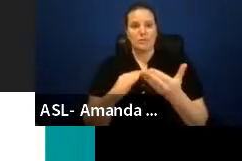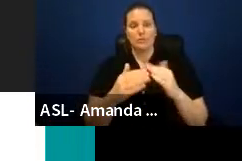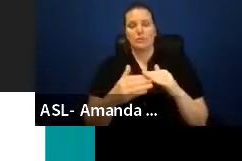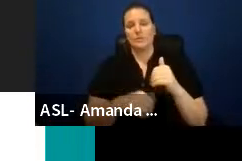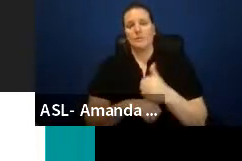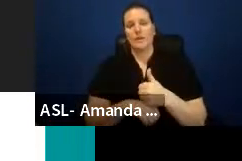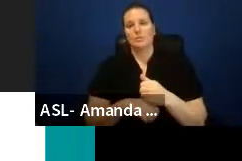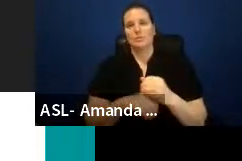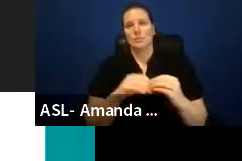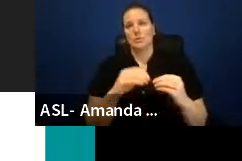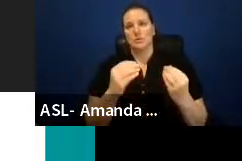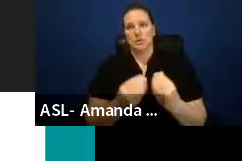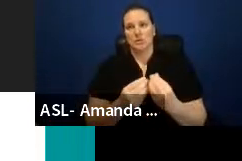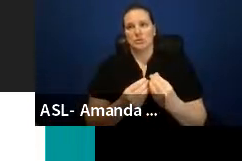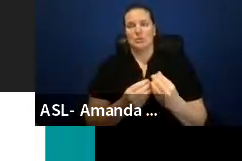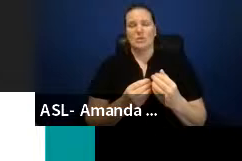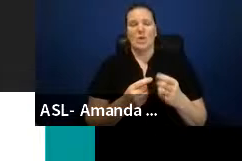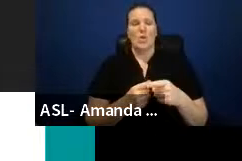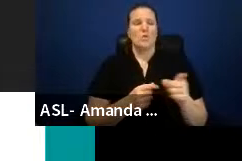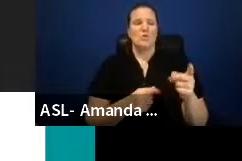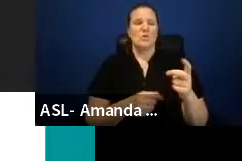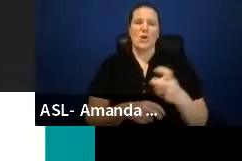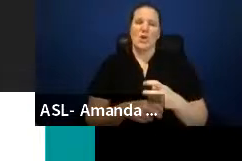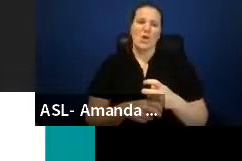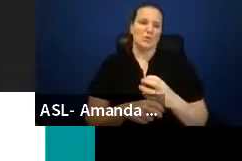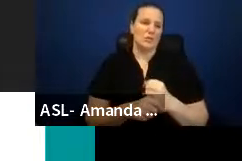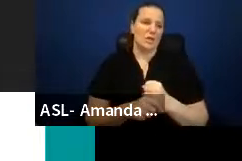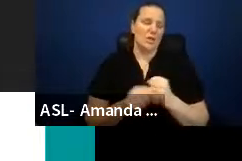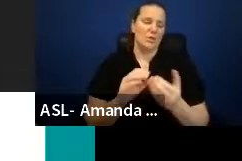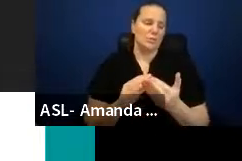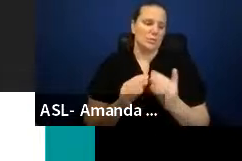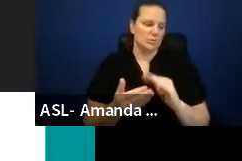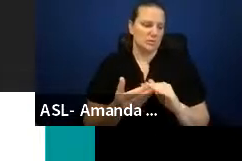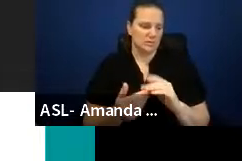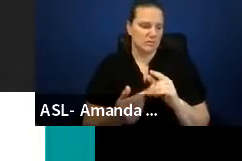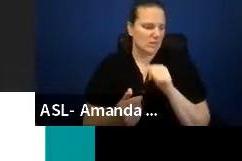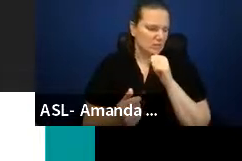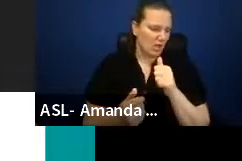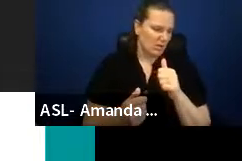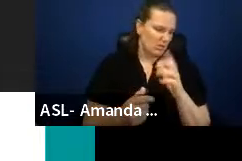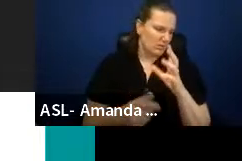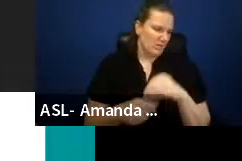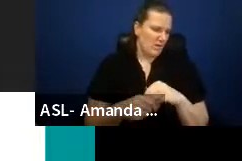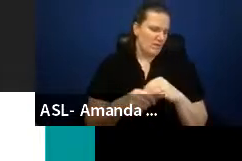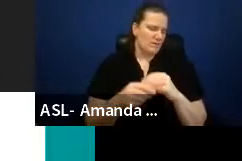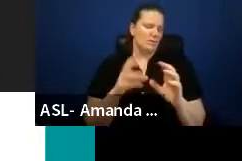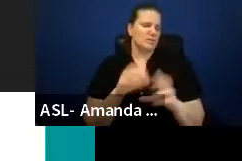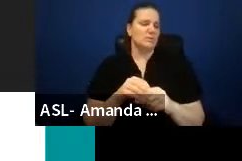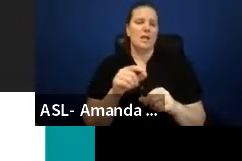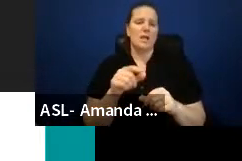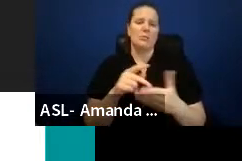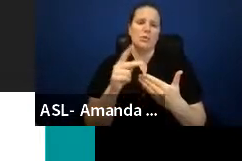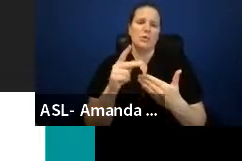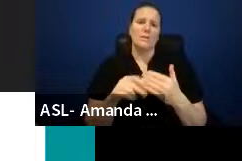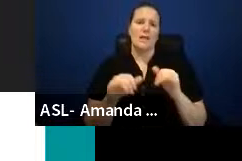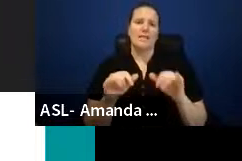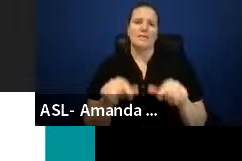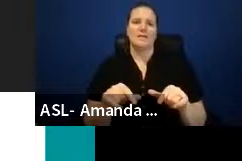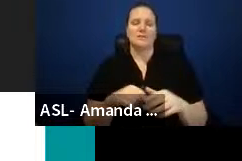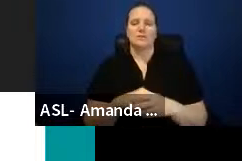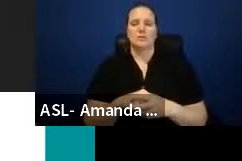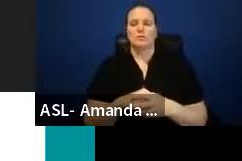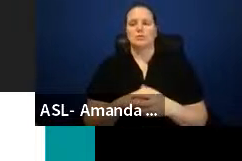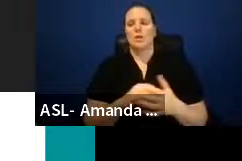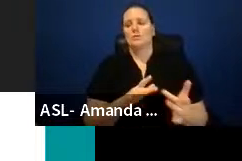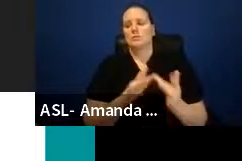reach into those hard to get in those communities that generally don't participate in programs like this to try and reach